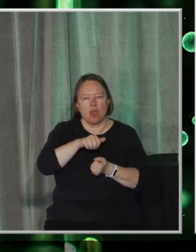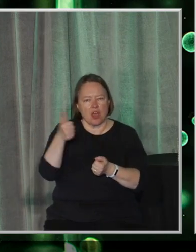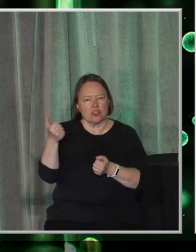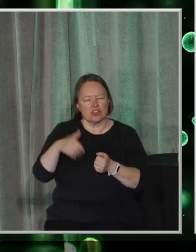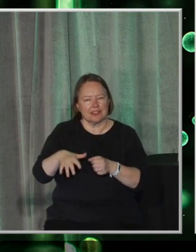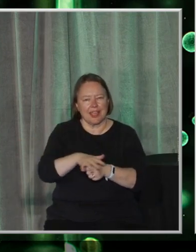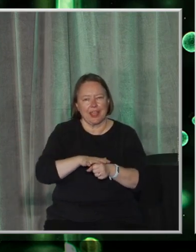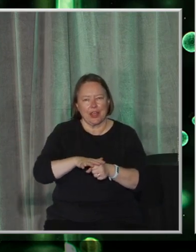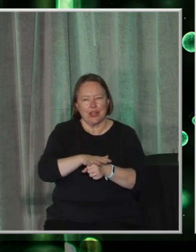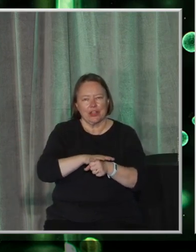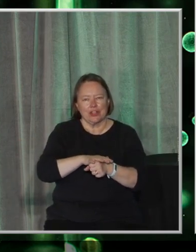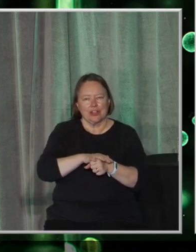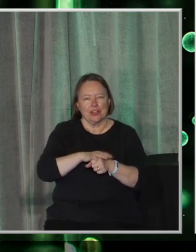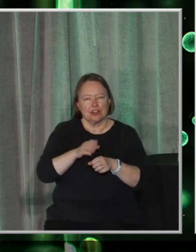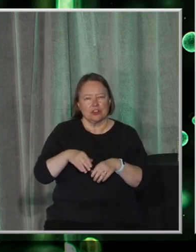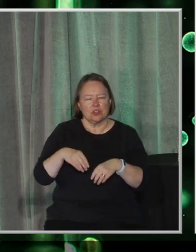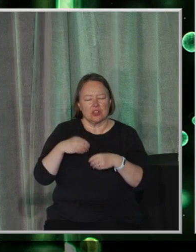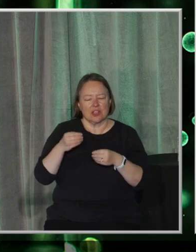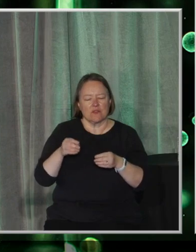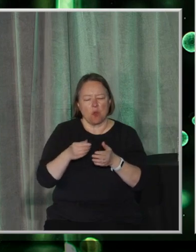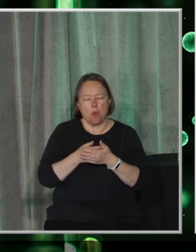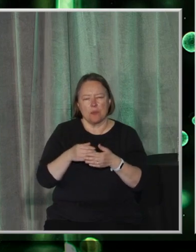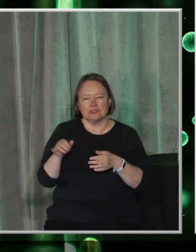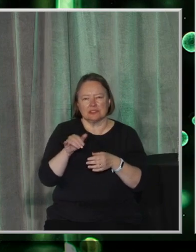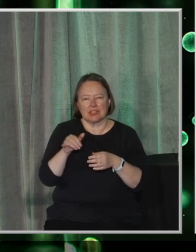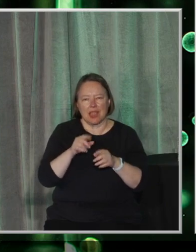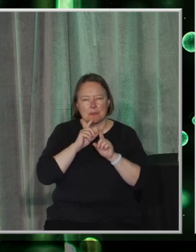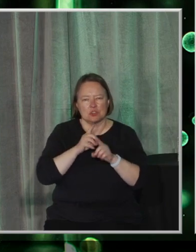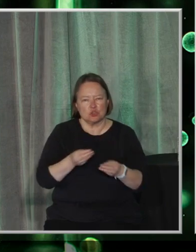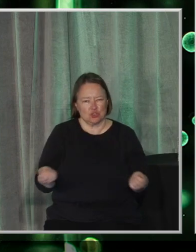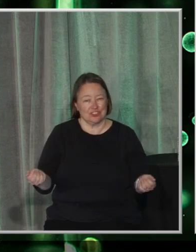area to provide similar sorts of solutions.